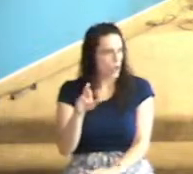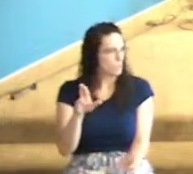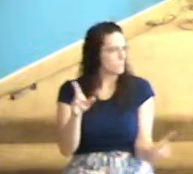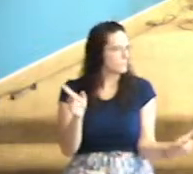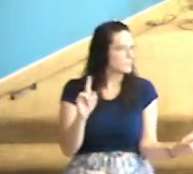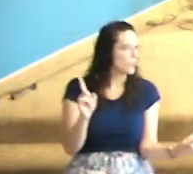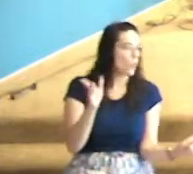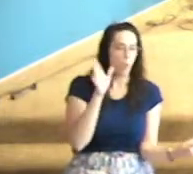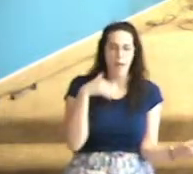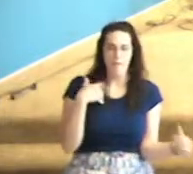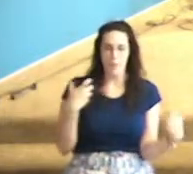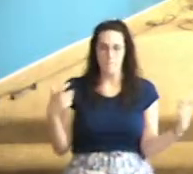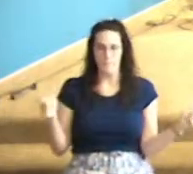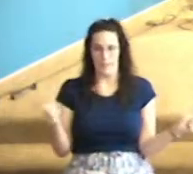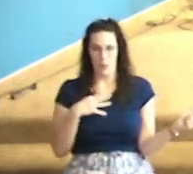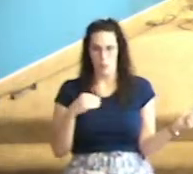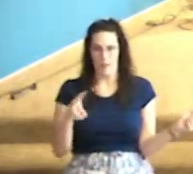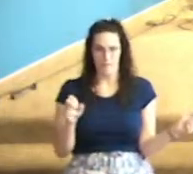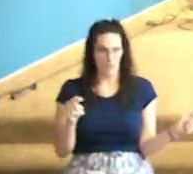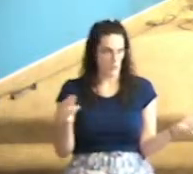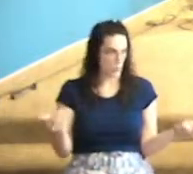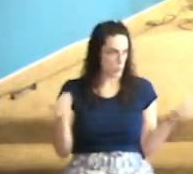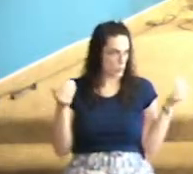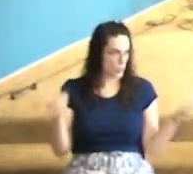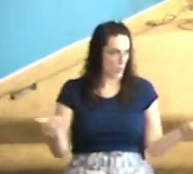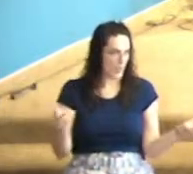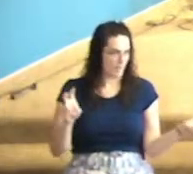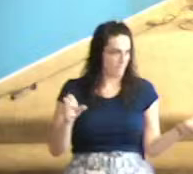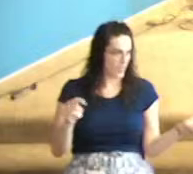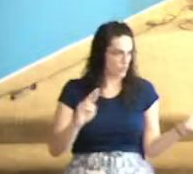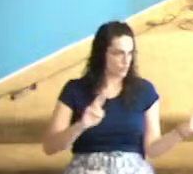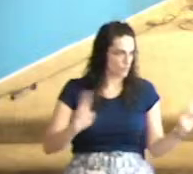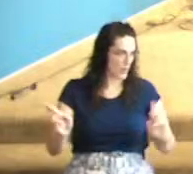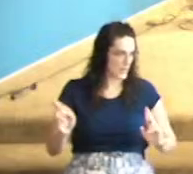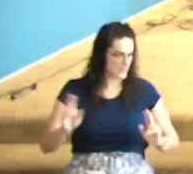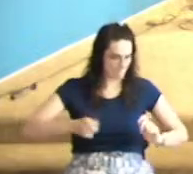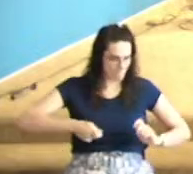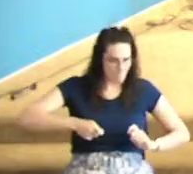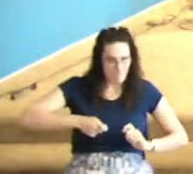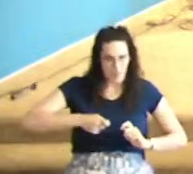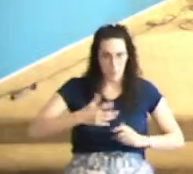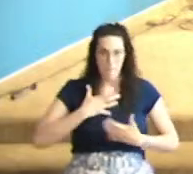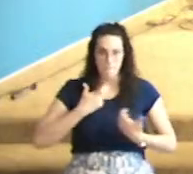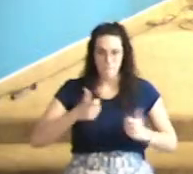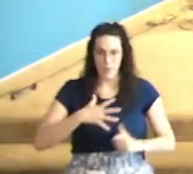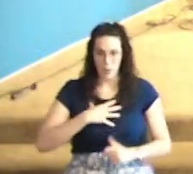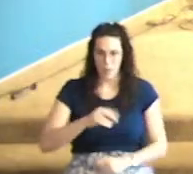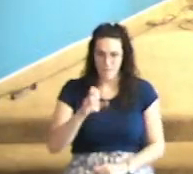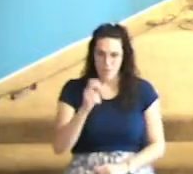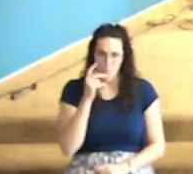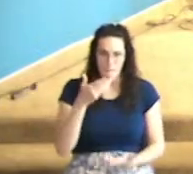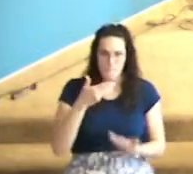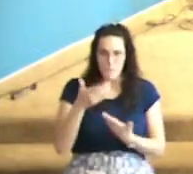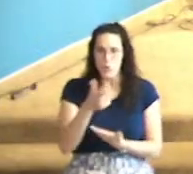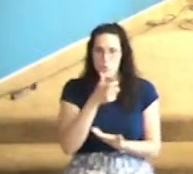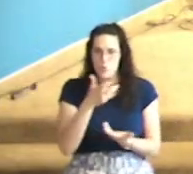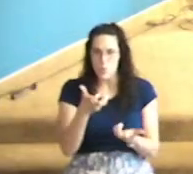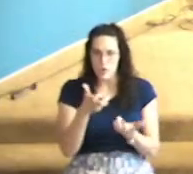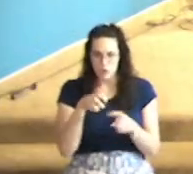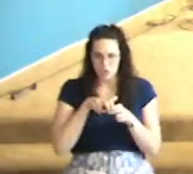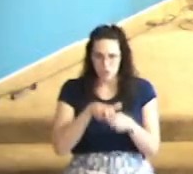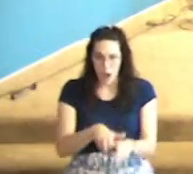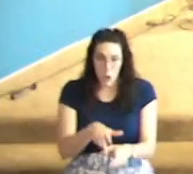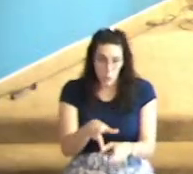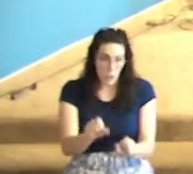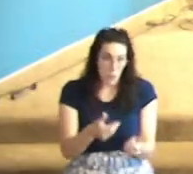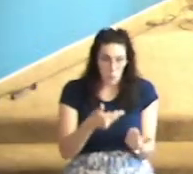big white van. So I'd say, Chris, go ahead and get in motion, get the van ready. So the big white van will take whoever wants to. You can take